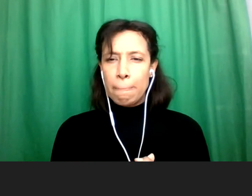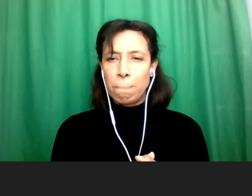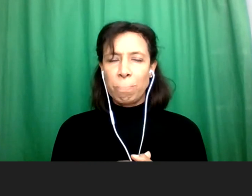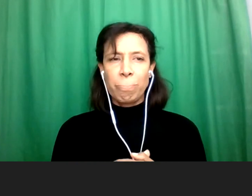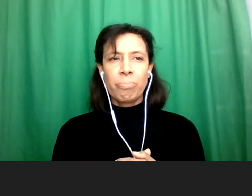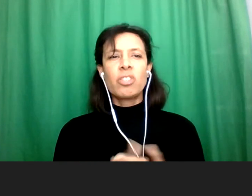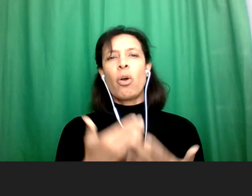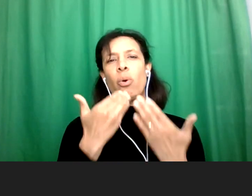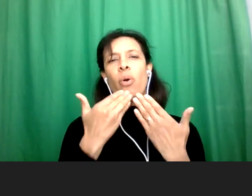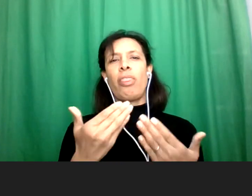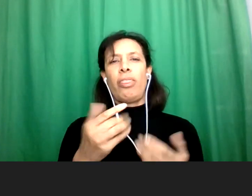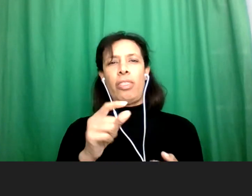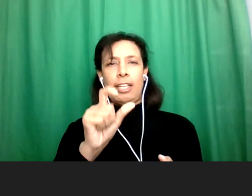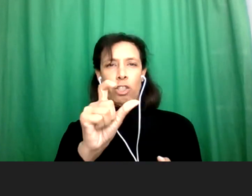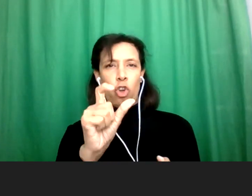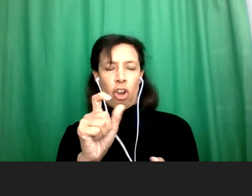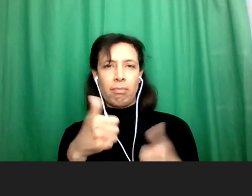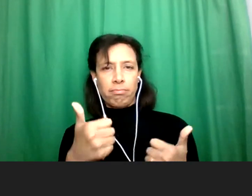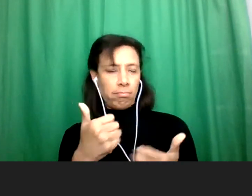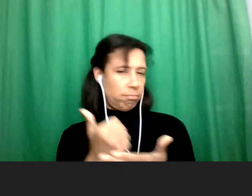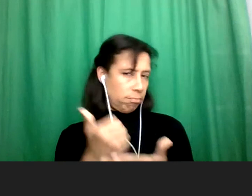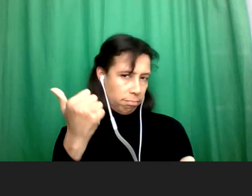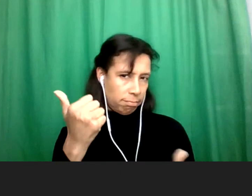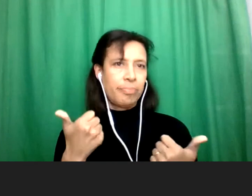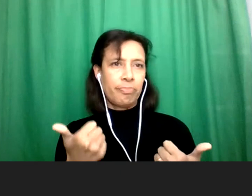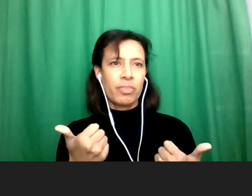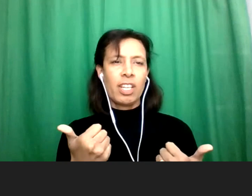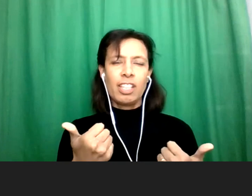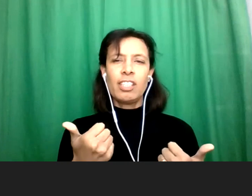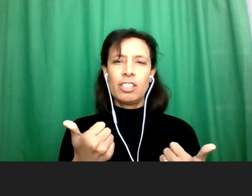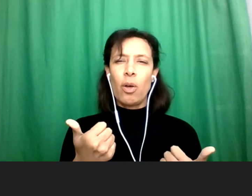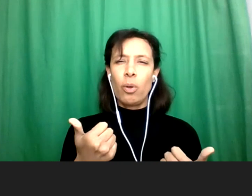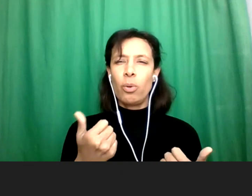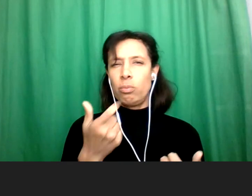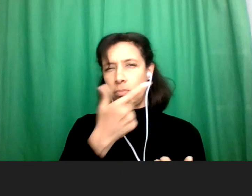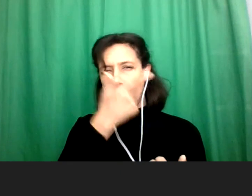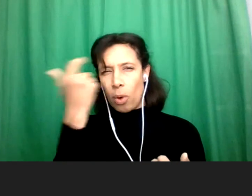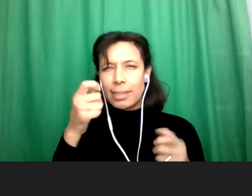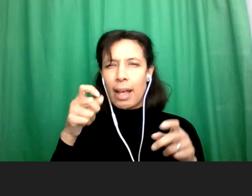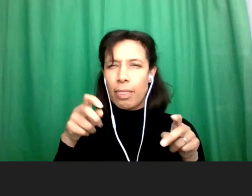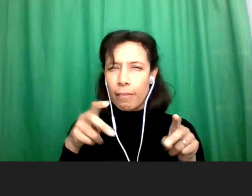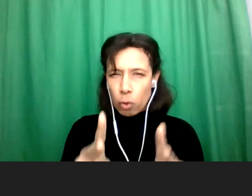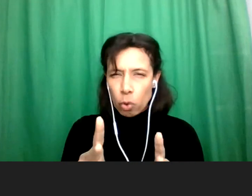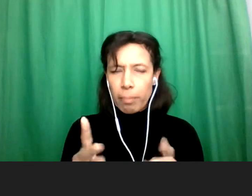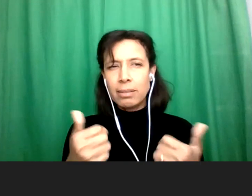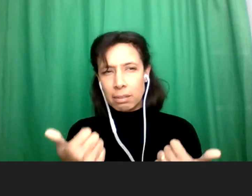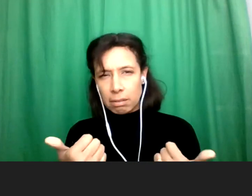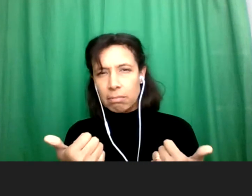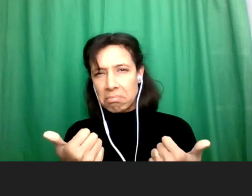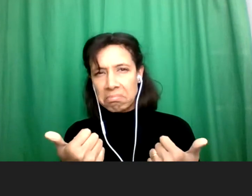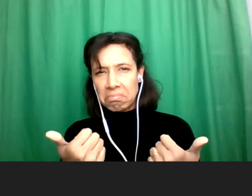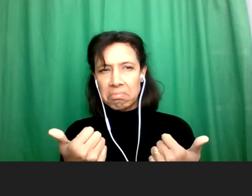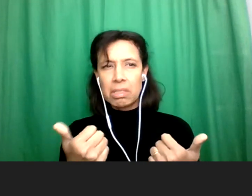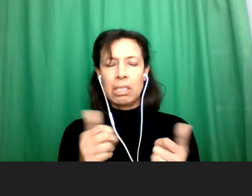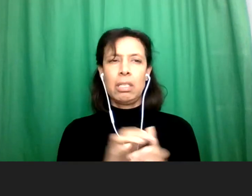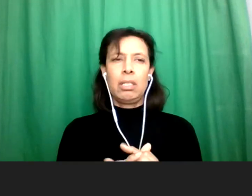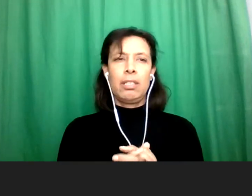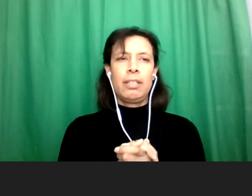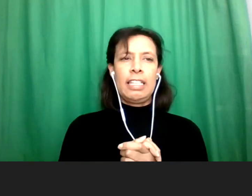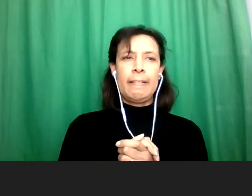Cool. Thanks, Connor. Super. You get the format. So it's that kind of idea that you've got, and that was the second piece of